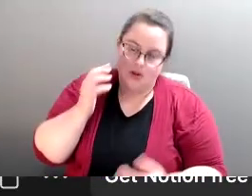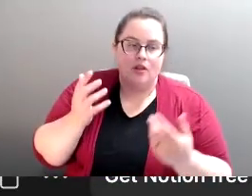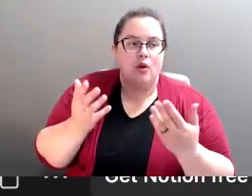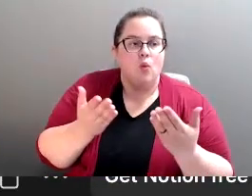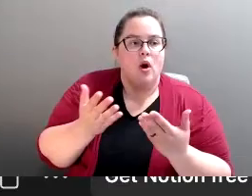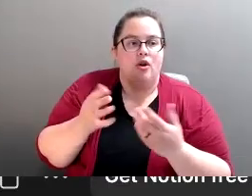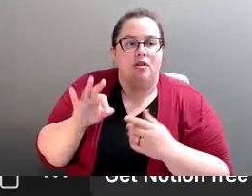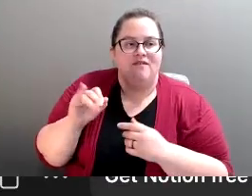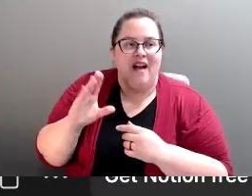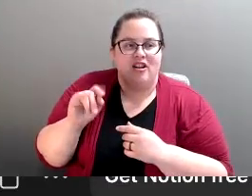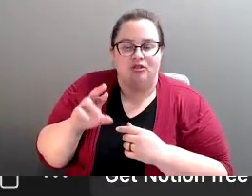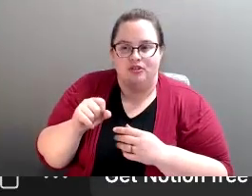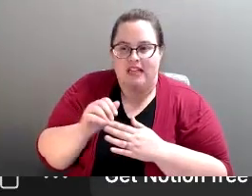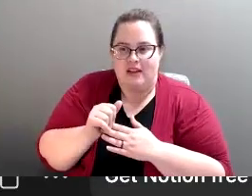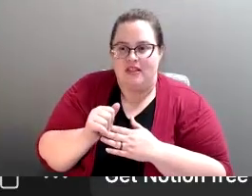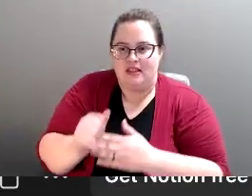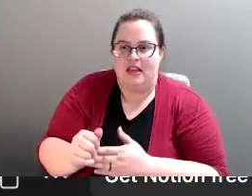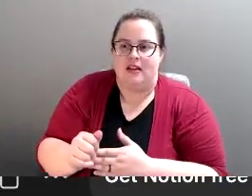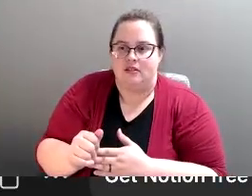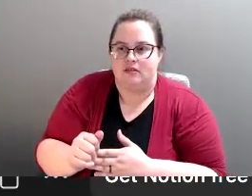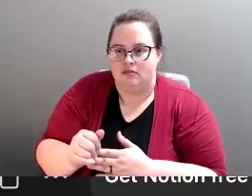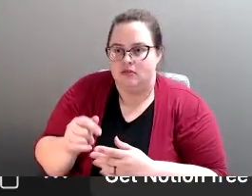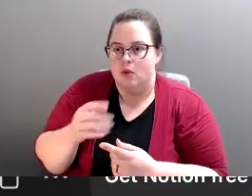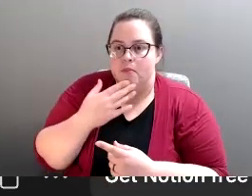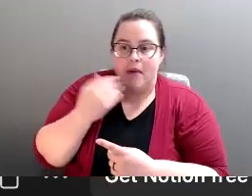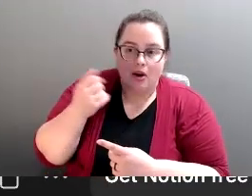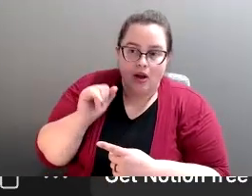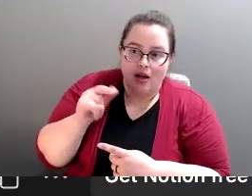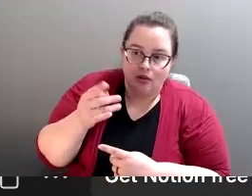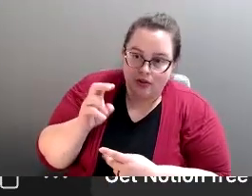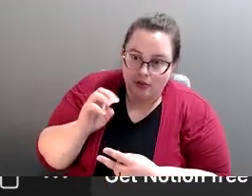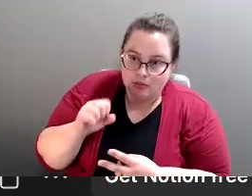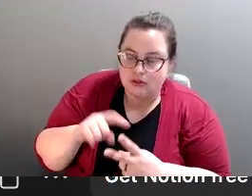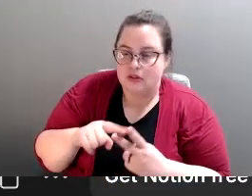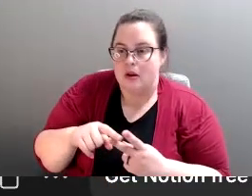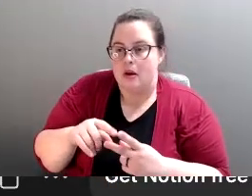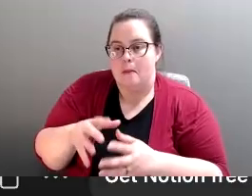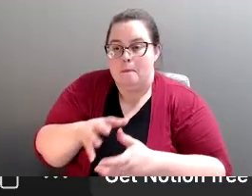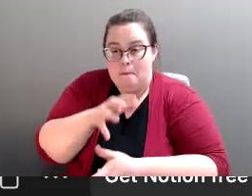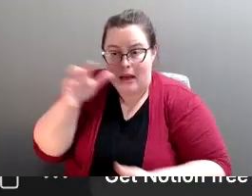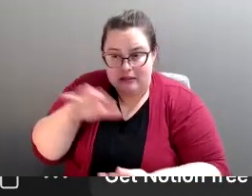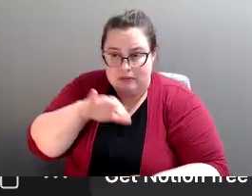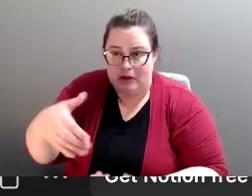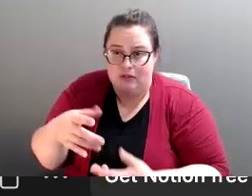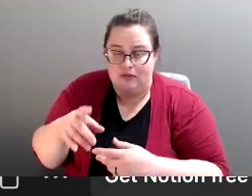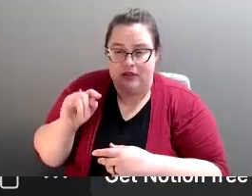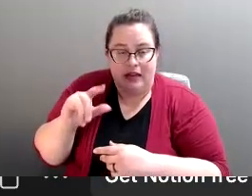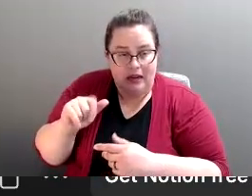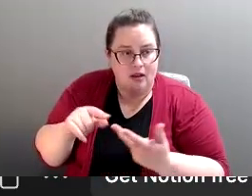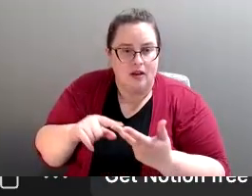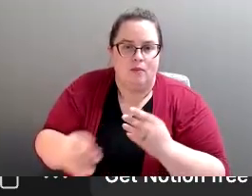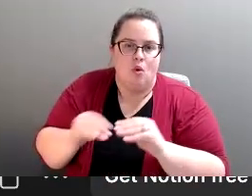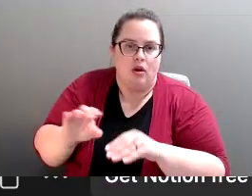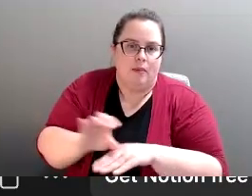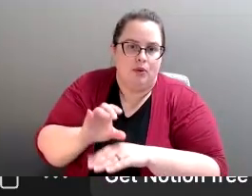have led to where we're at? Better algorithms like transform massive amounts of data and increase compute power. But I was really